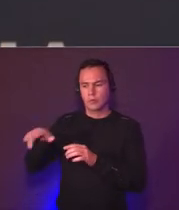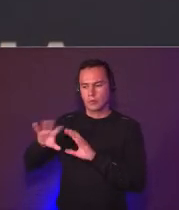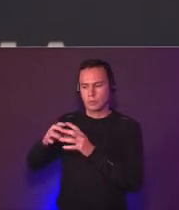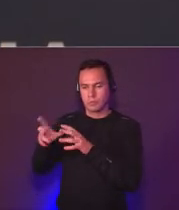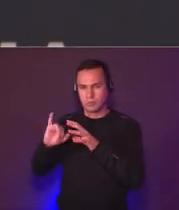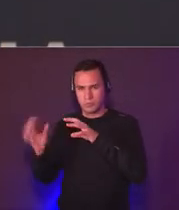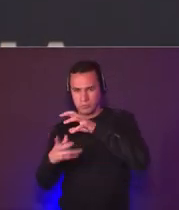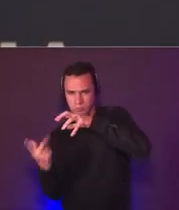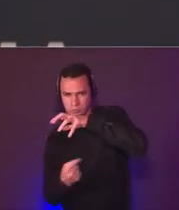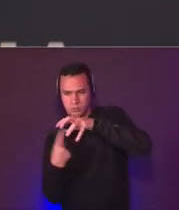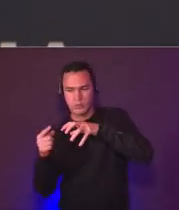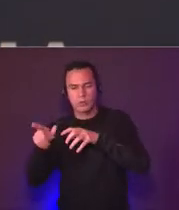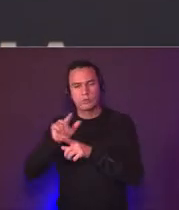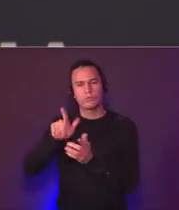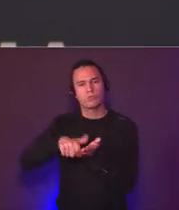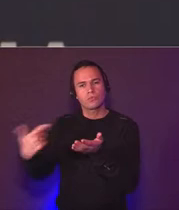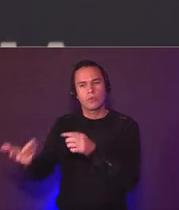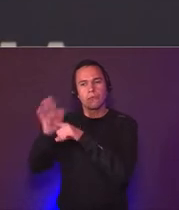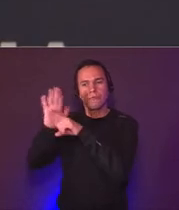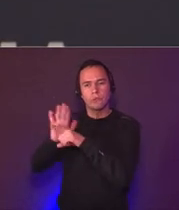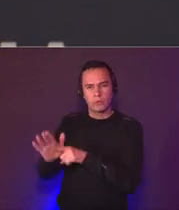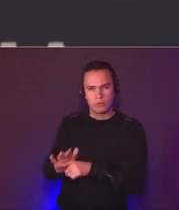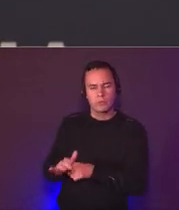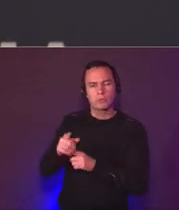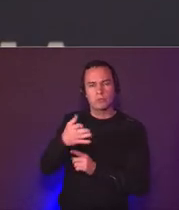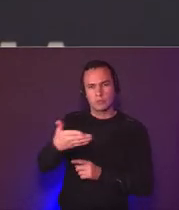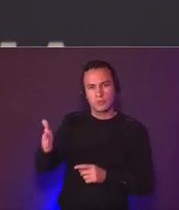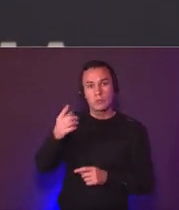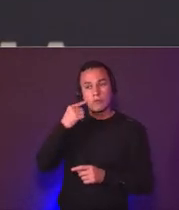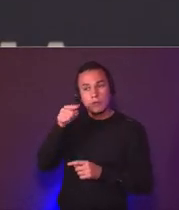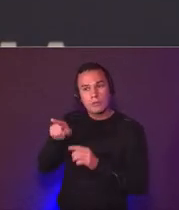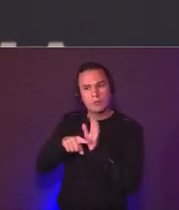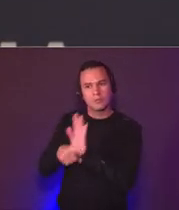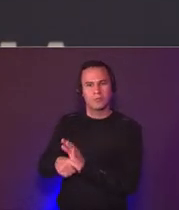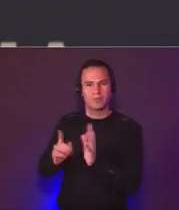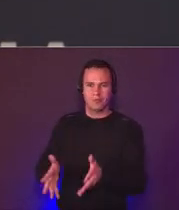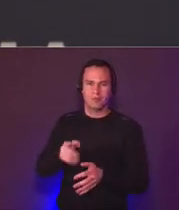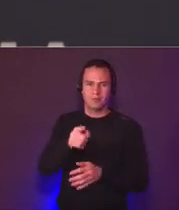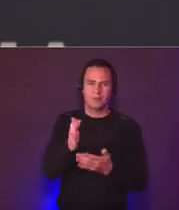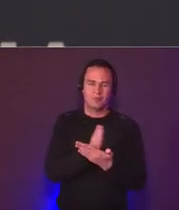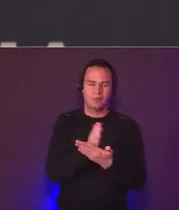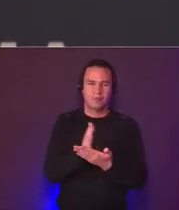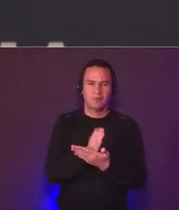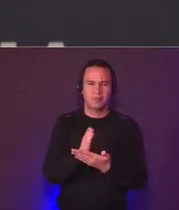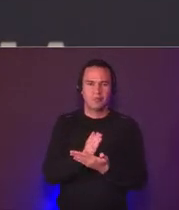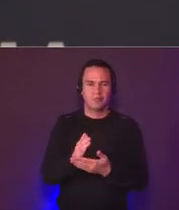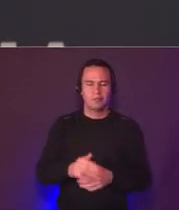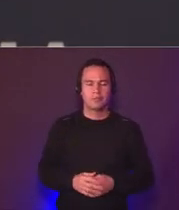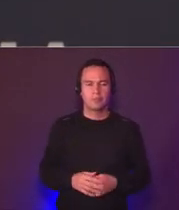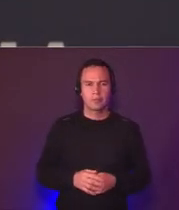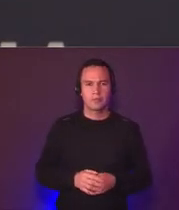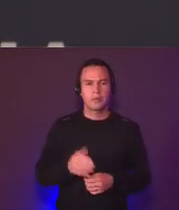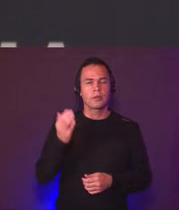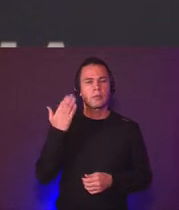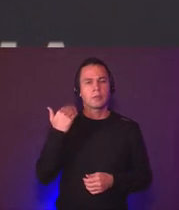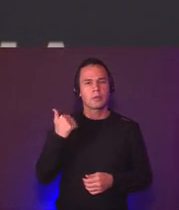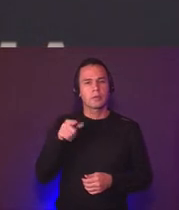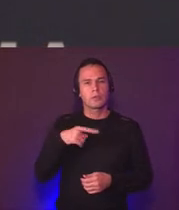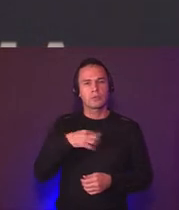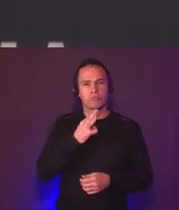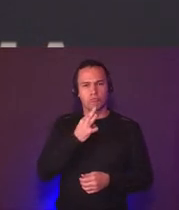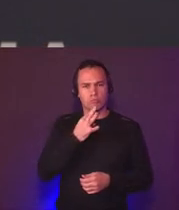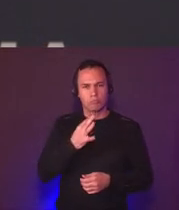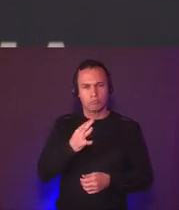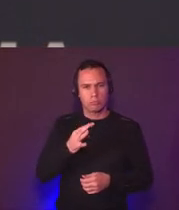you must know it. Some of you may have collaborated with them. And once I met Chuck in Norway in